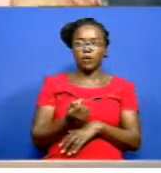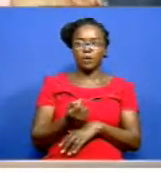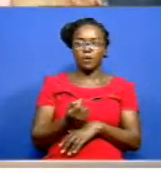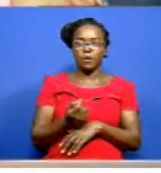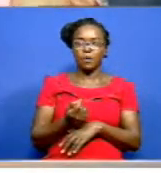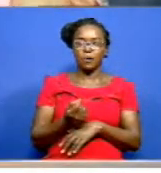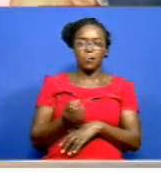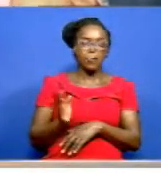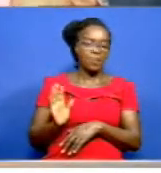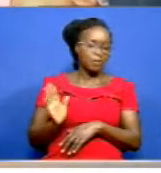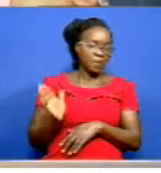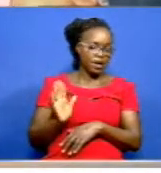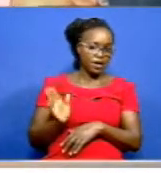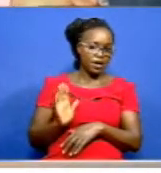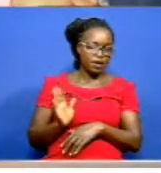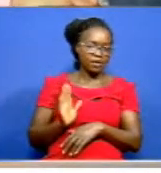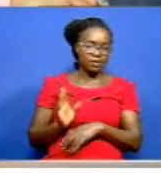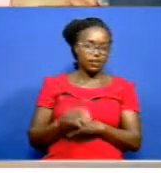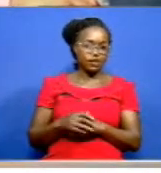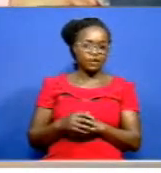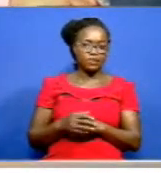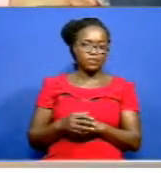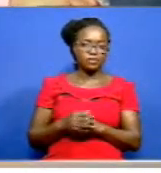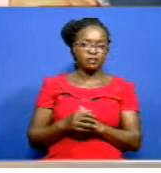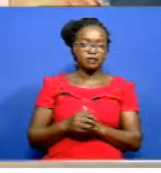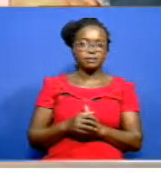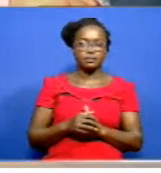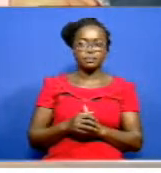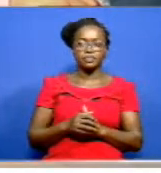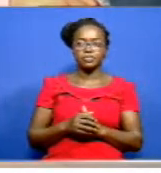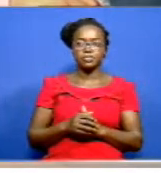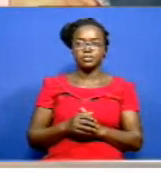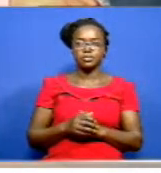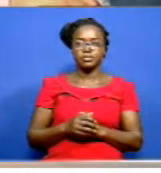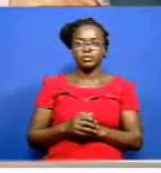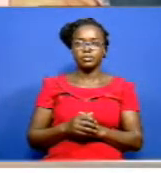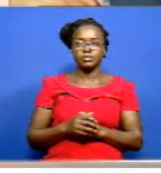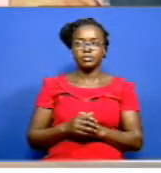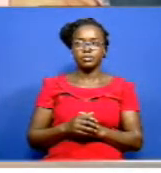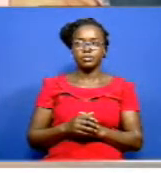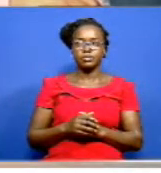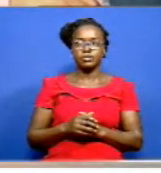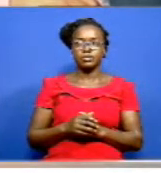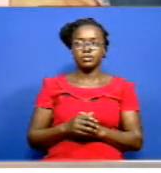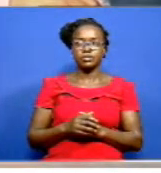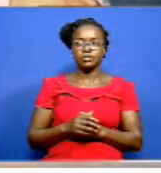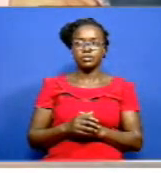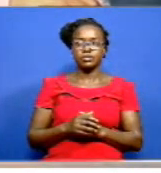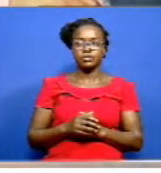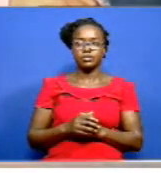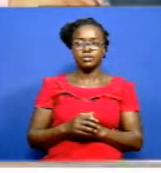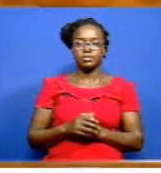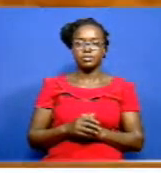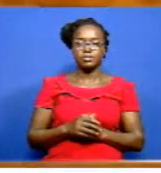nitakuwa nimeshaondoka. Wakati ukirudi itakuwa ni wakati wa habari za saa 7 mchana kwa lugha ya Kimombo.